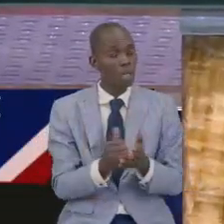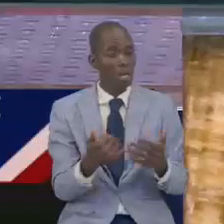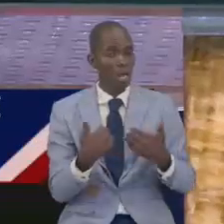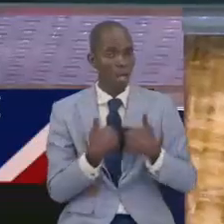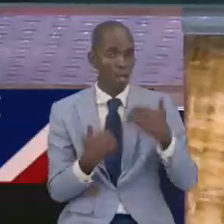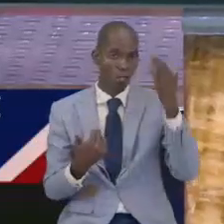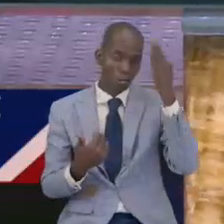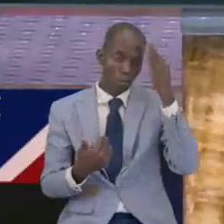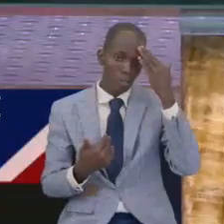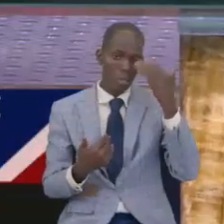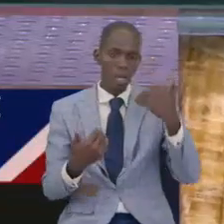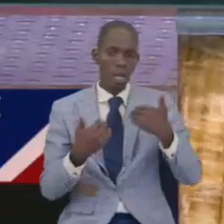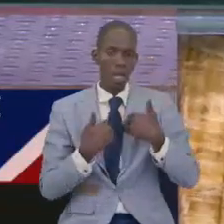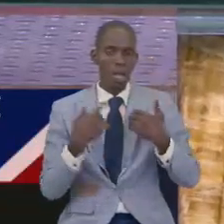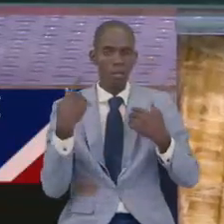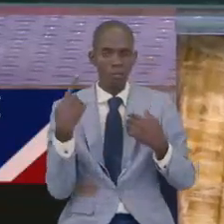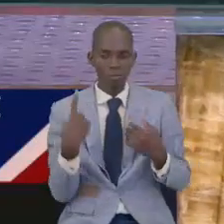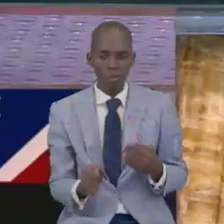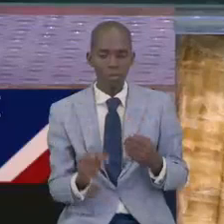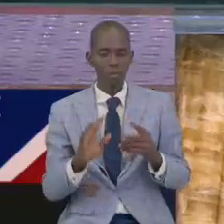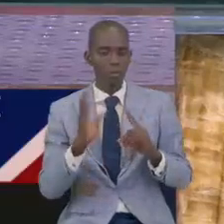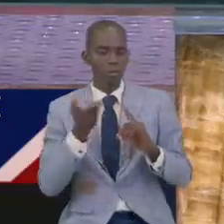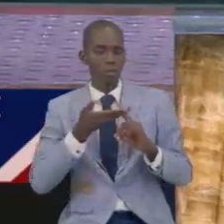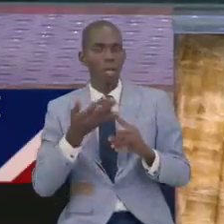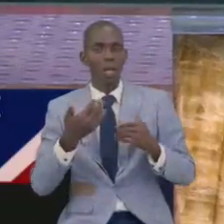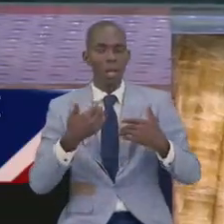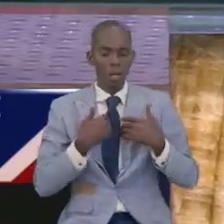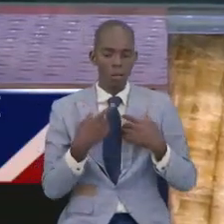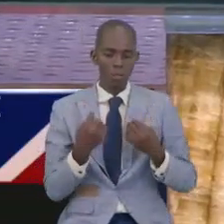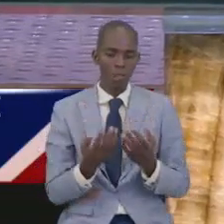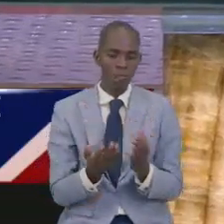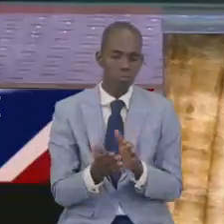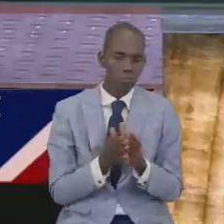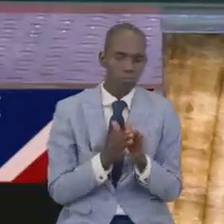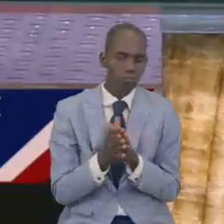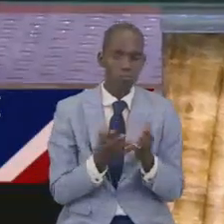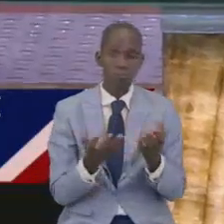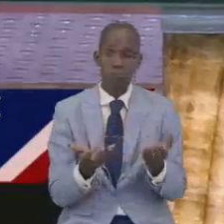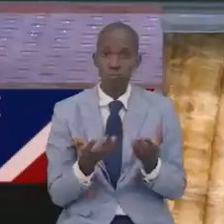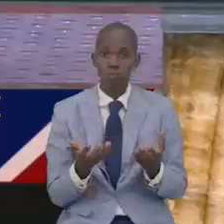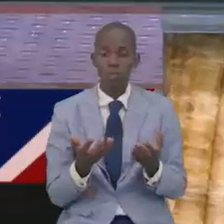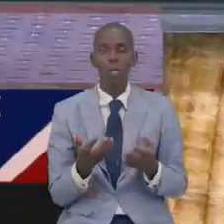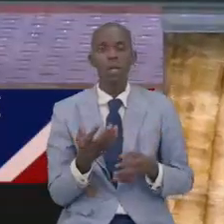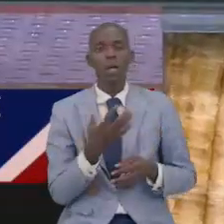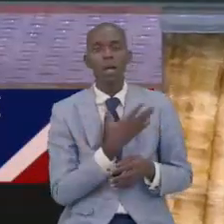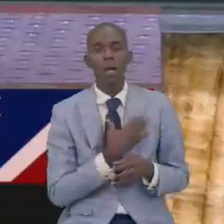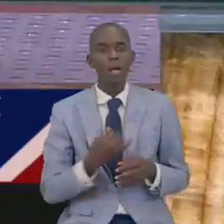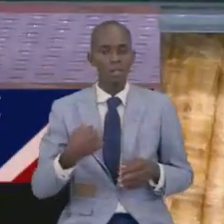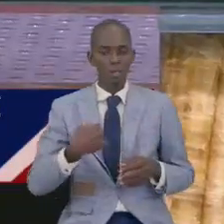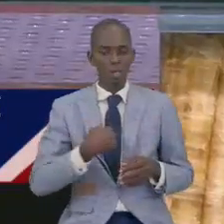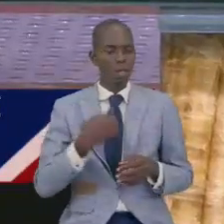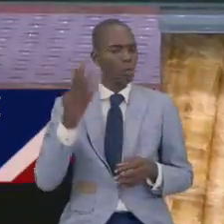the conviction, that have the passion, that have the desire. I'm not going to remain as I